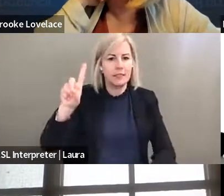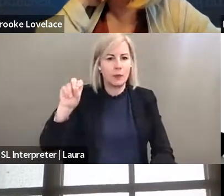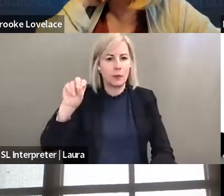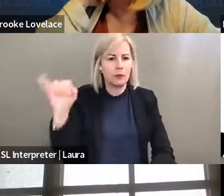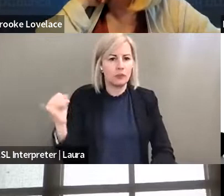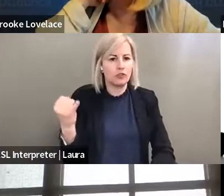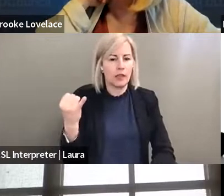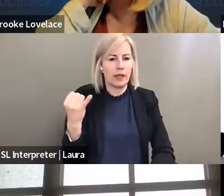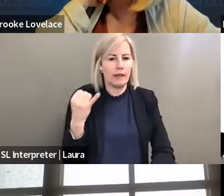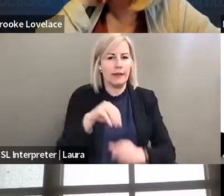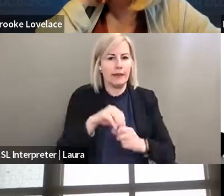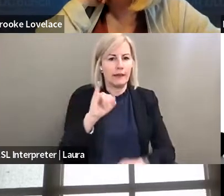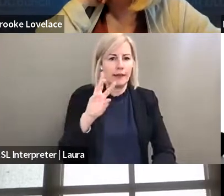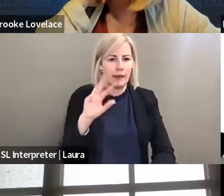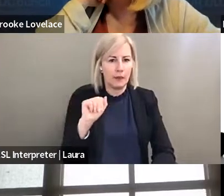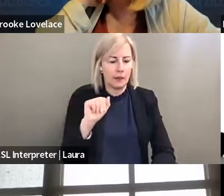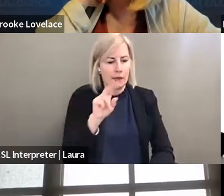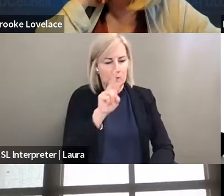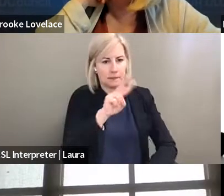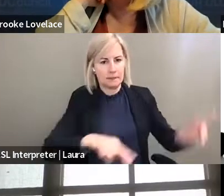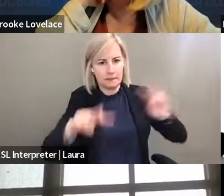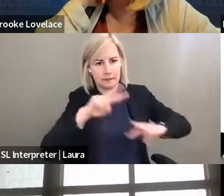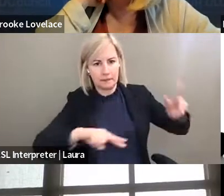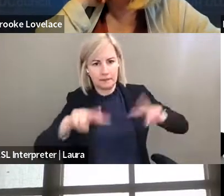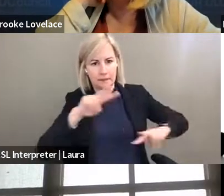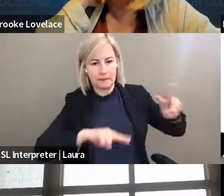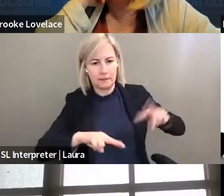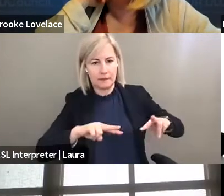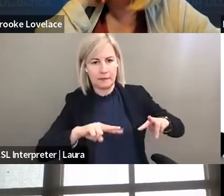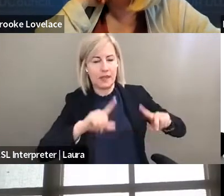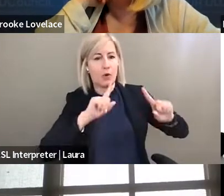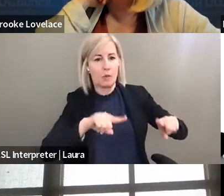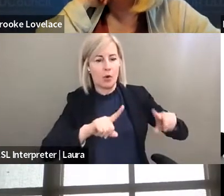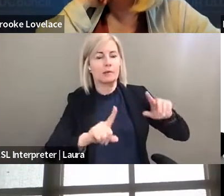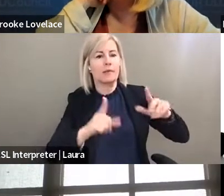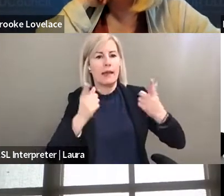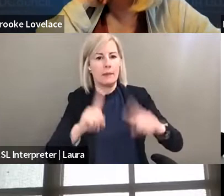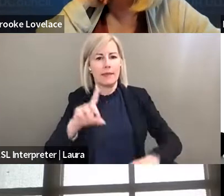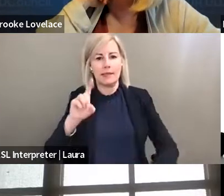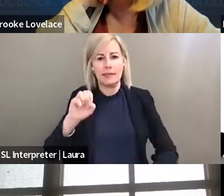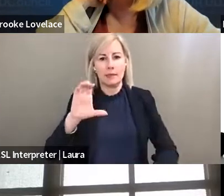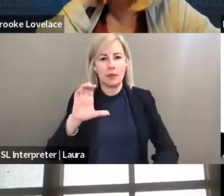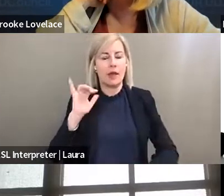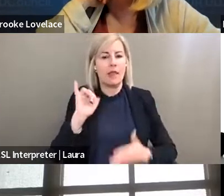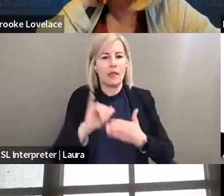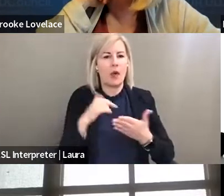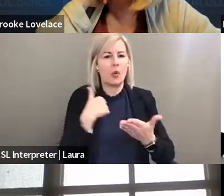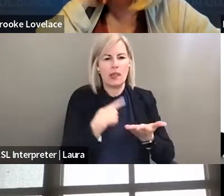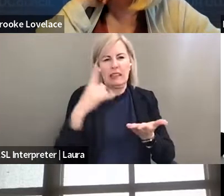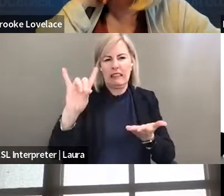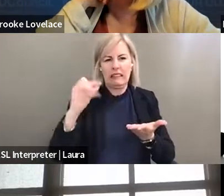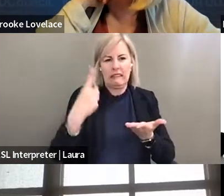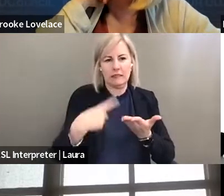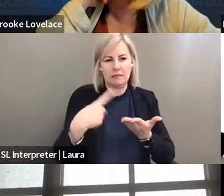in Iowa looking at, and a report you recall did come out in December that we did go over with a little bit in one of